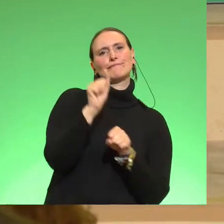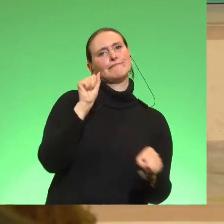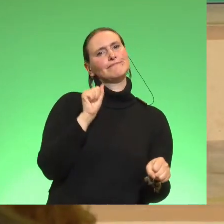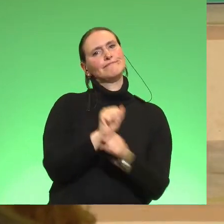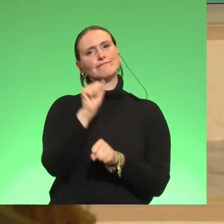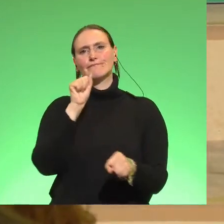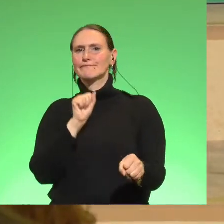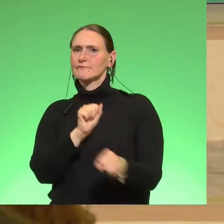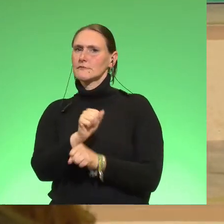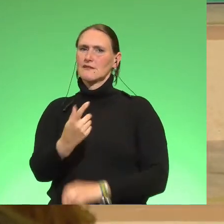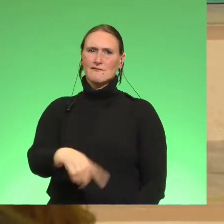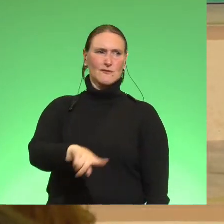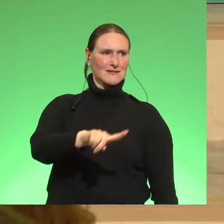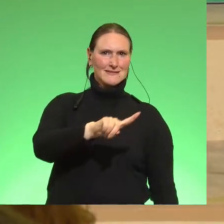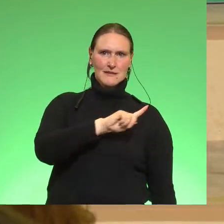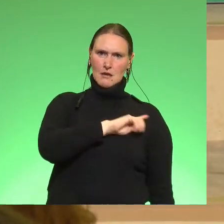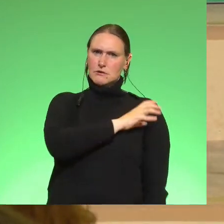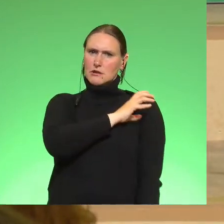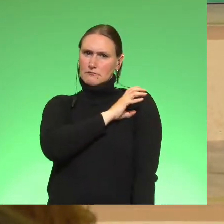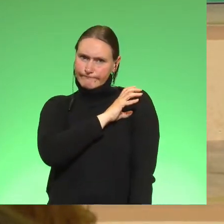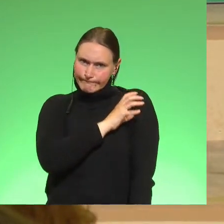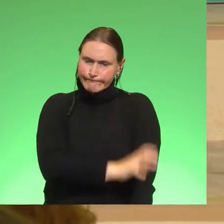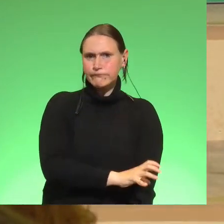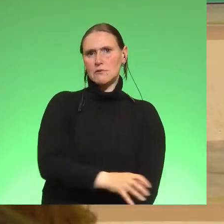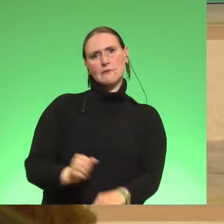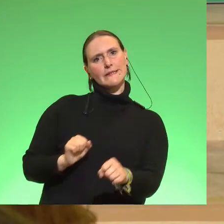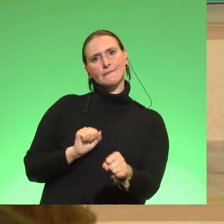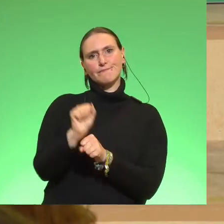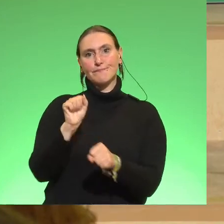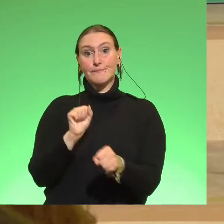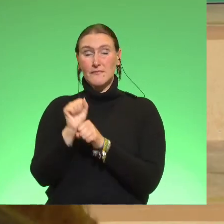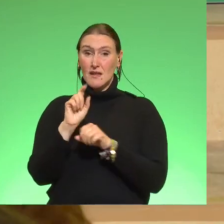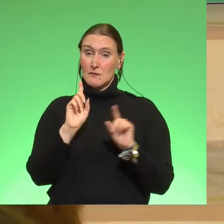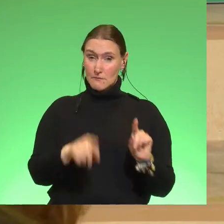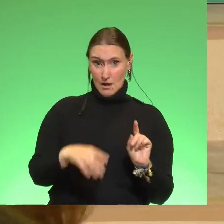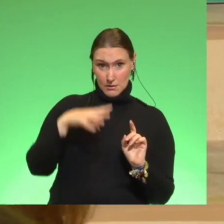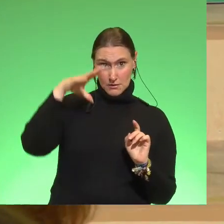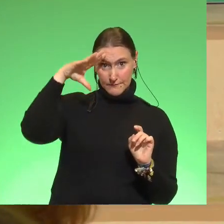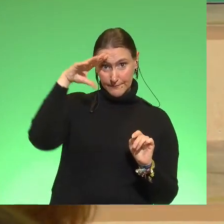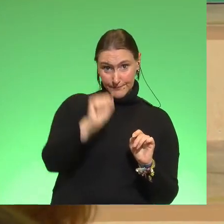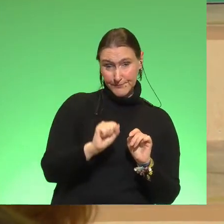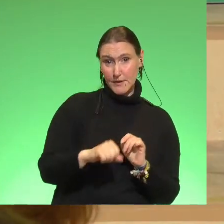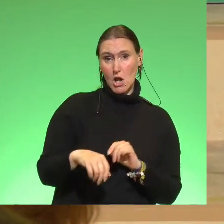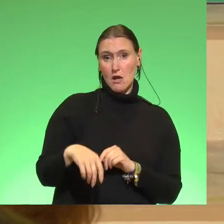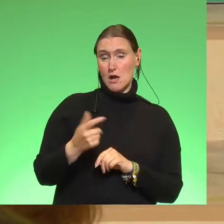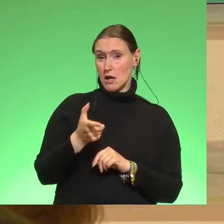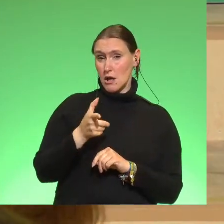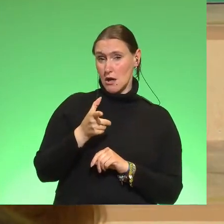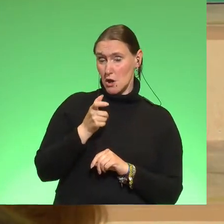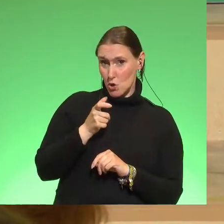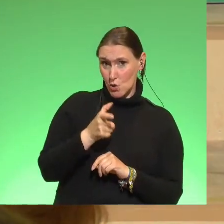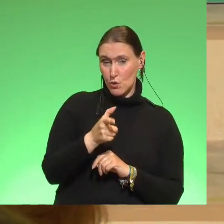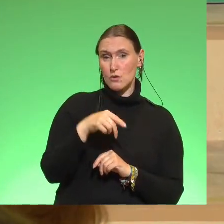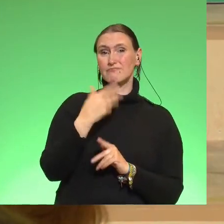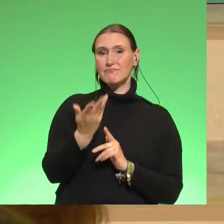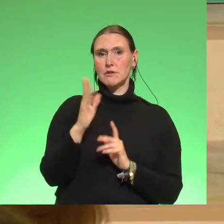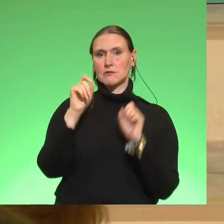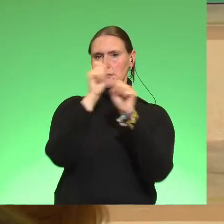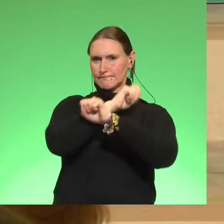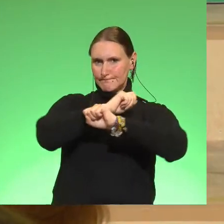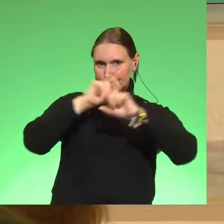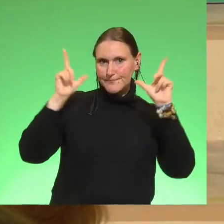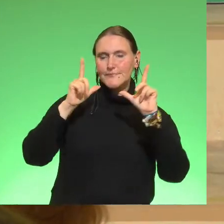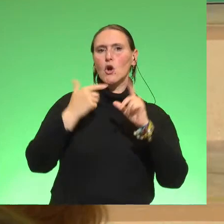self-determination. Understandable for who? That's the kind of double bind of this imagination of